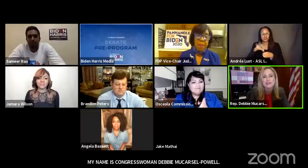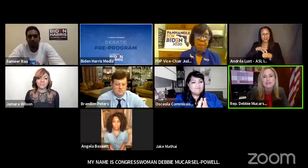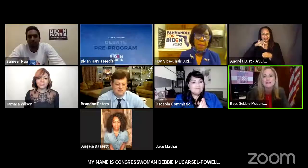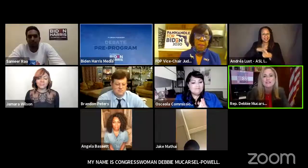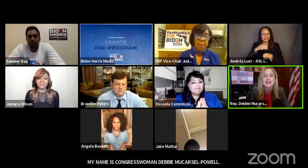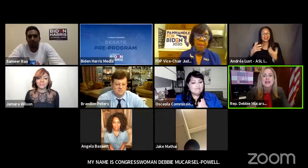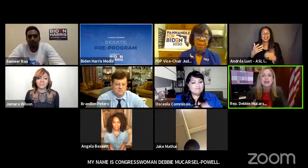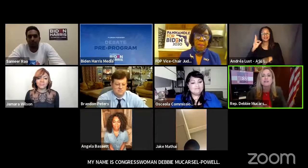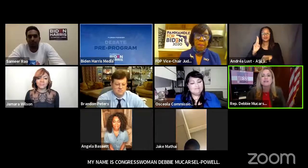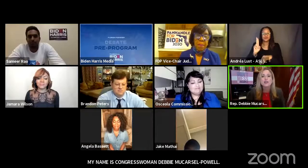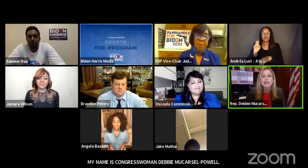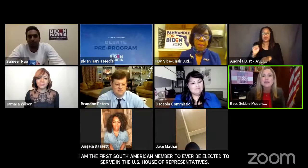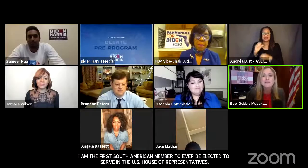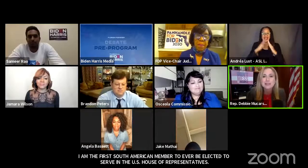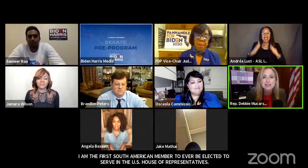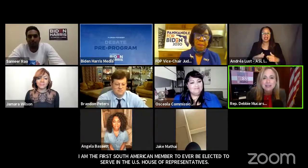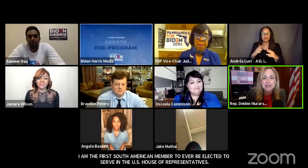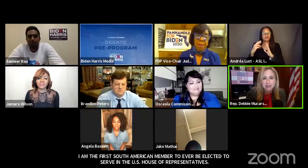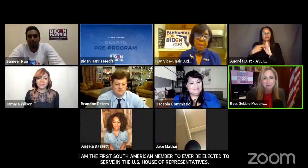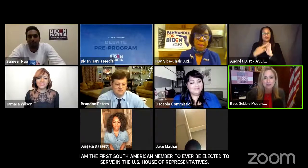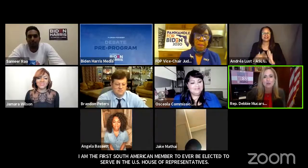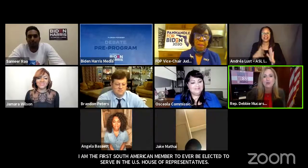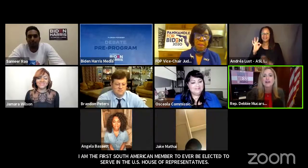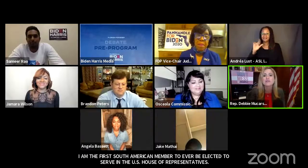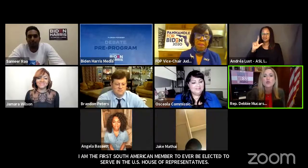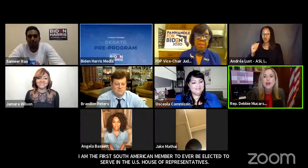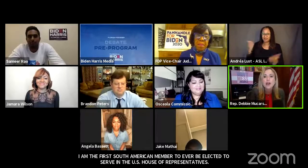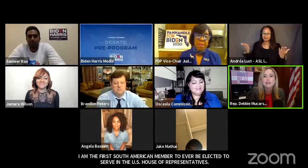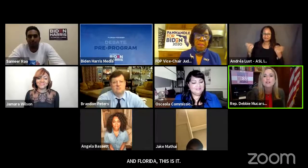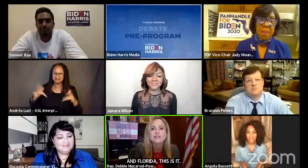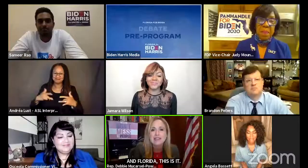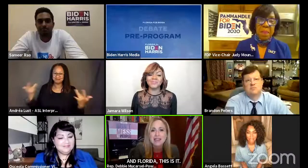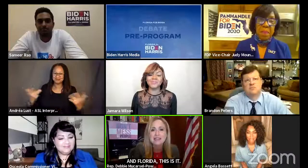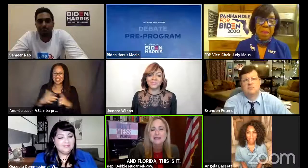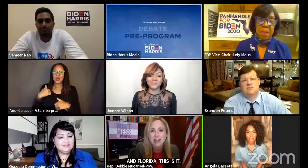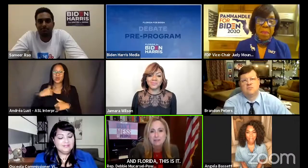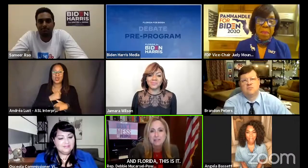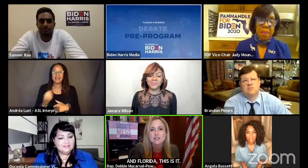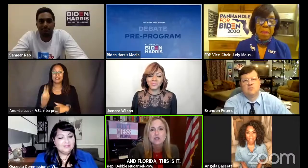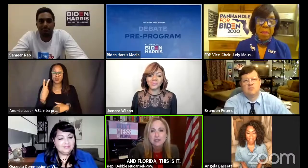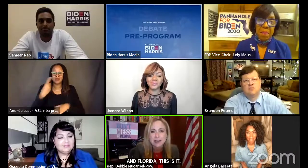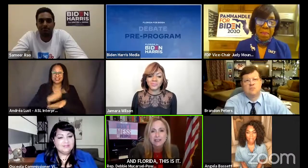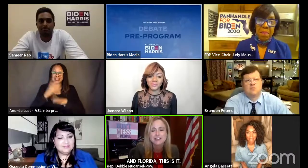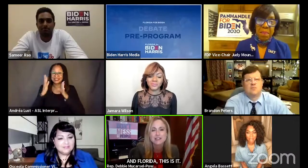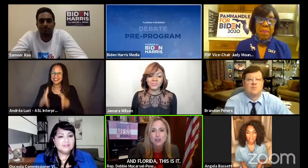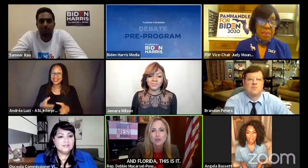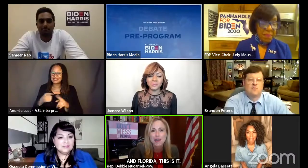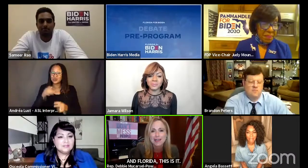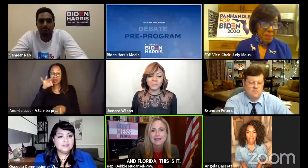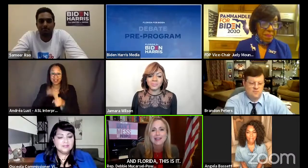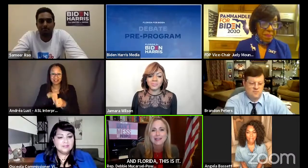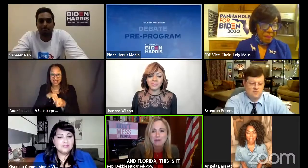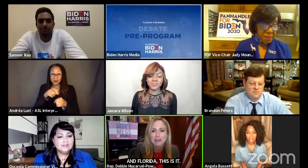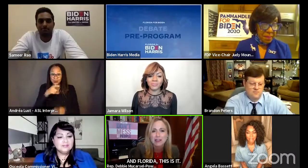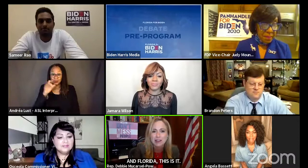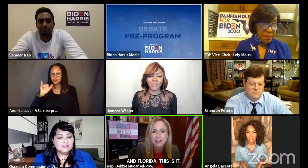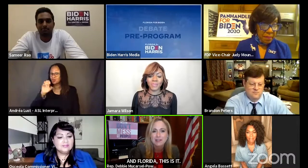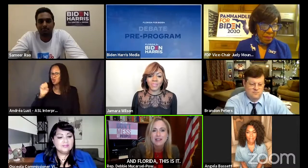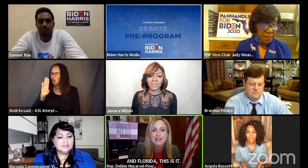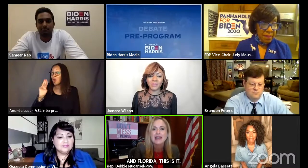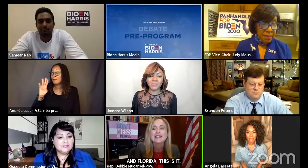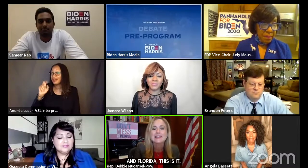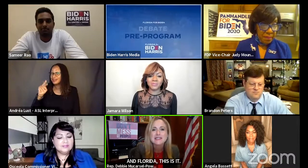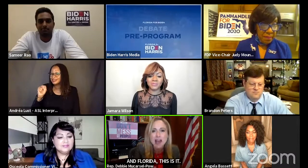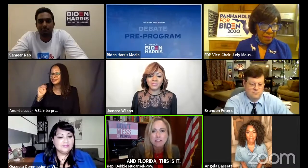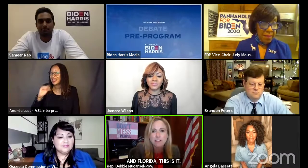of Representatives. And Florida, this is it. We have 12 days left to elect Joe Biden and Kamala